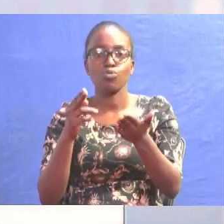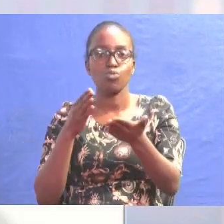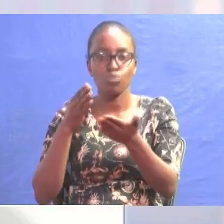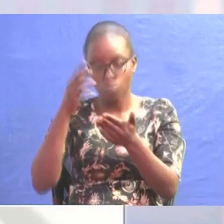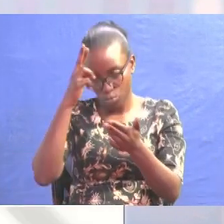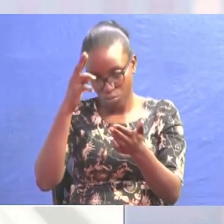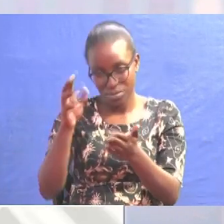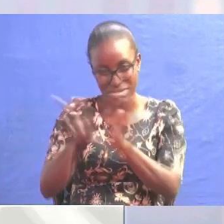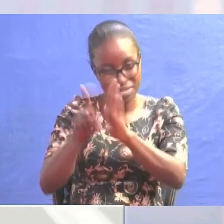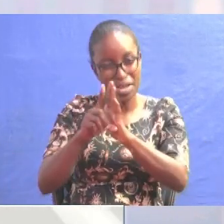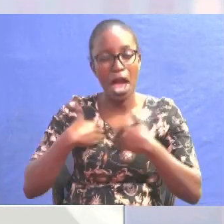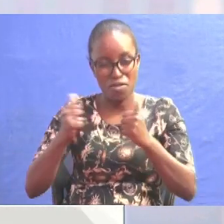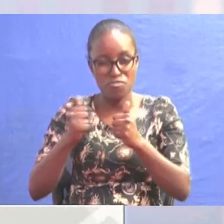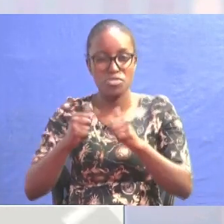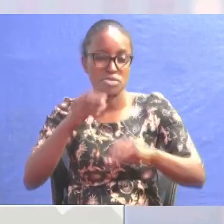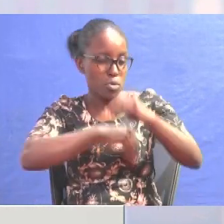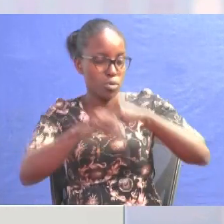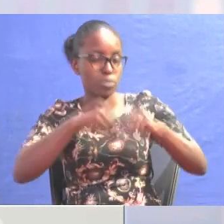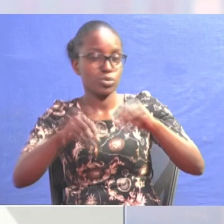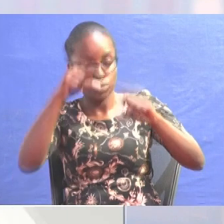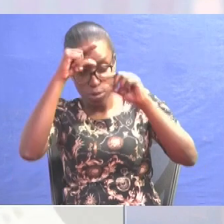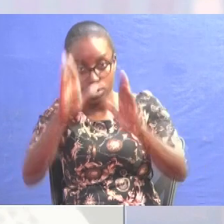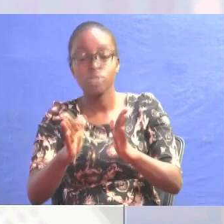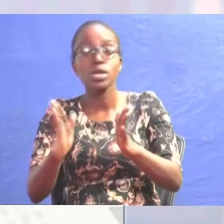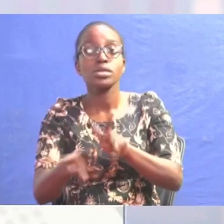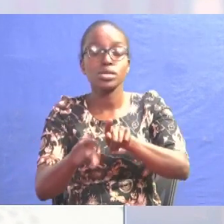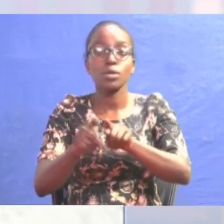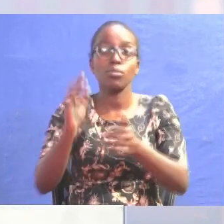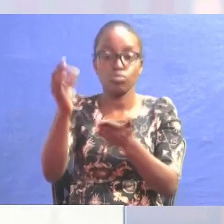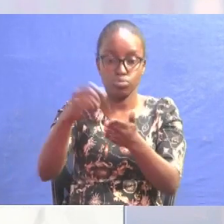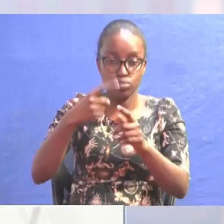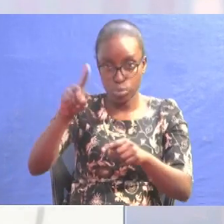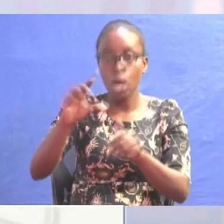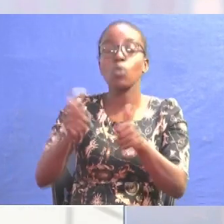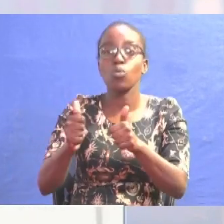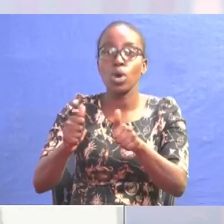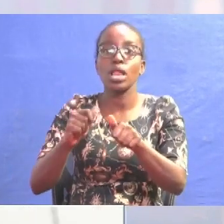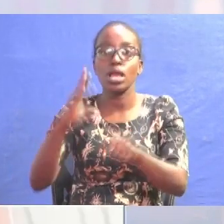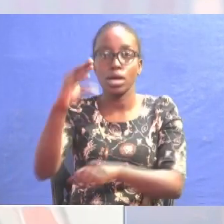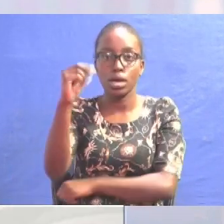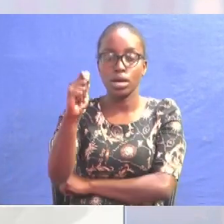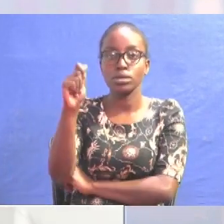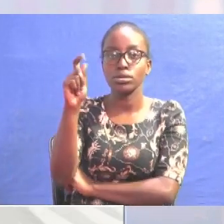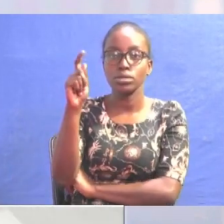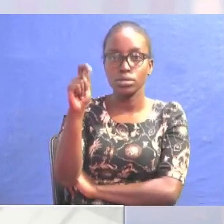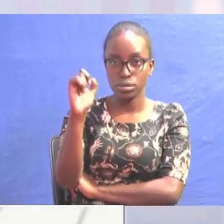of these were some of the areas that were highlighted as that Katiba 2010 will